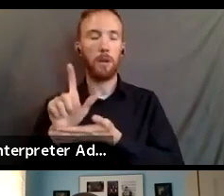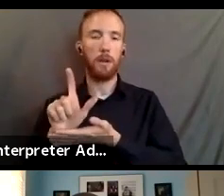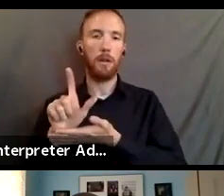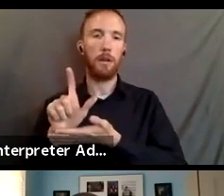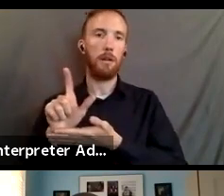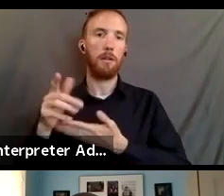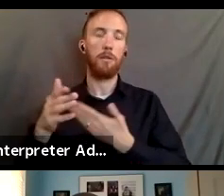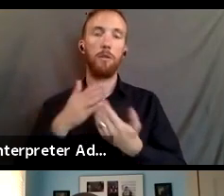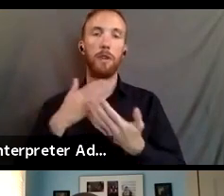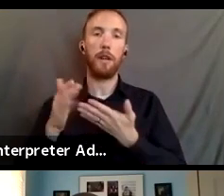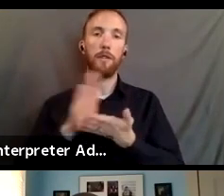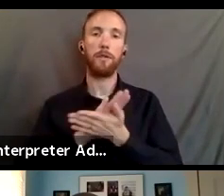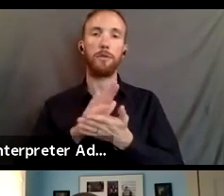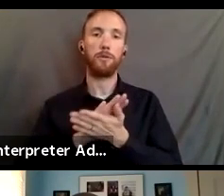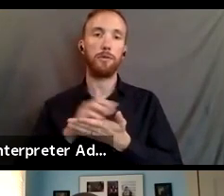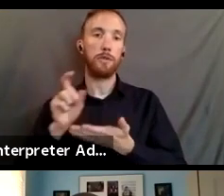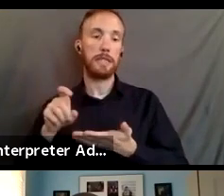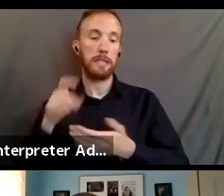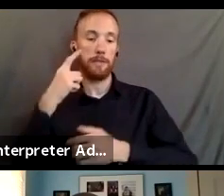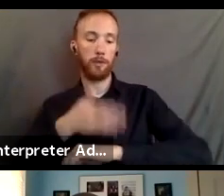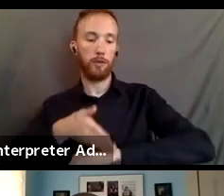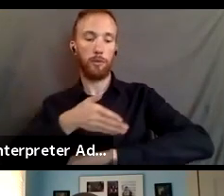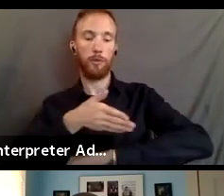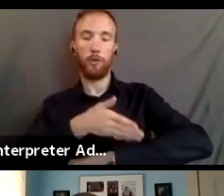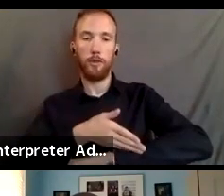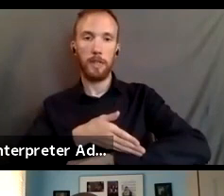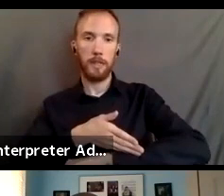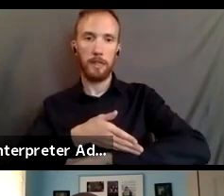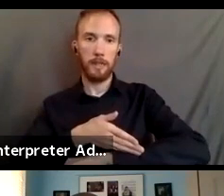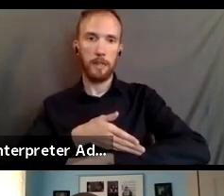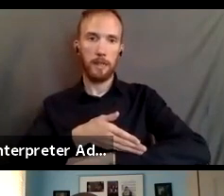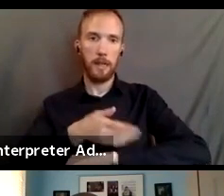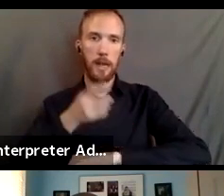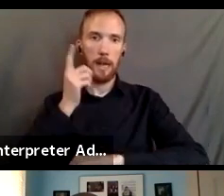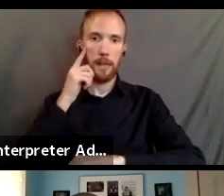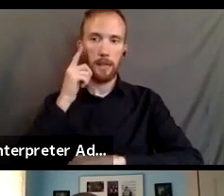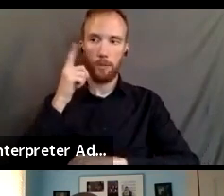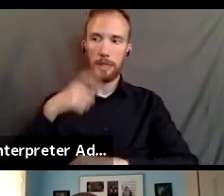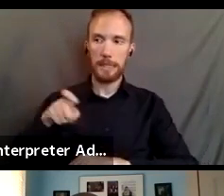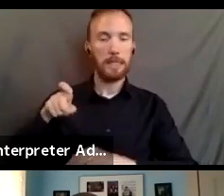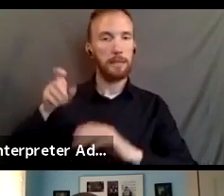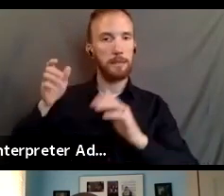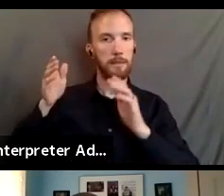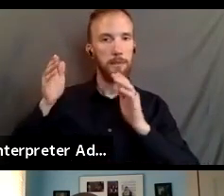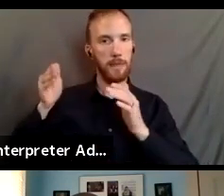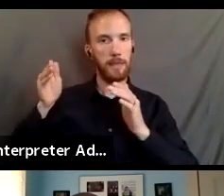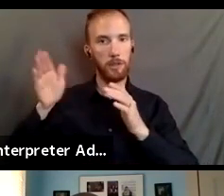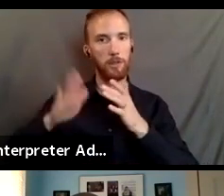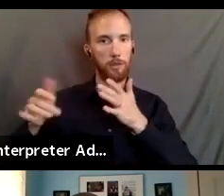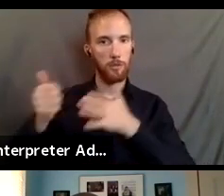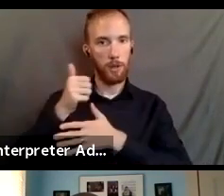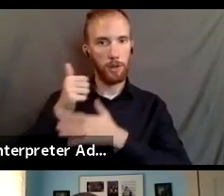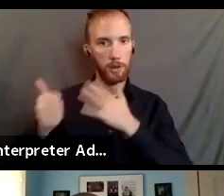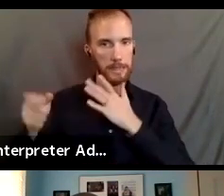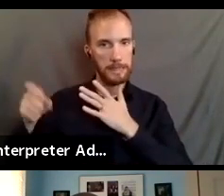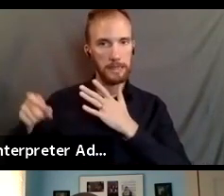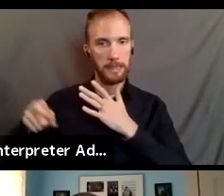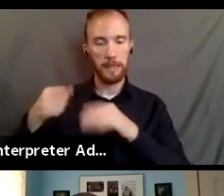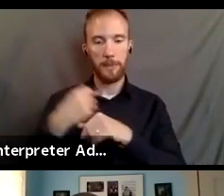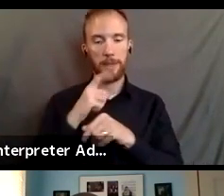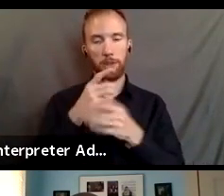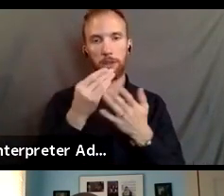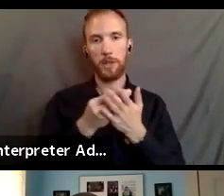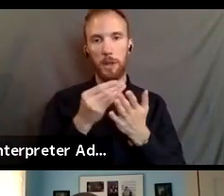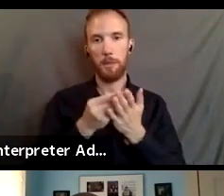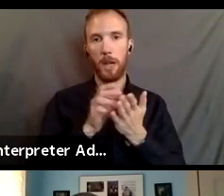improve um on those from those different levels of the school making sure that funding um goes there as well so